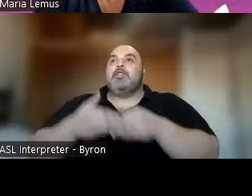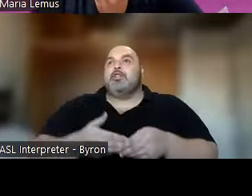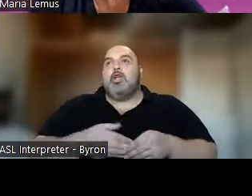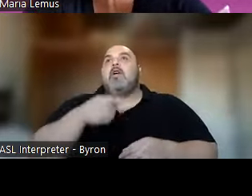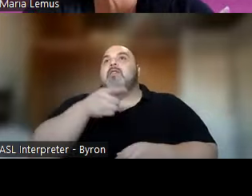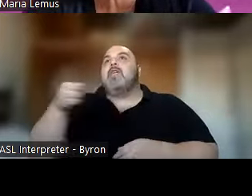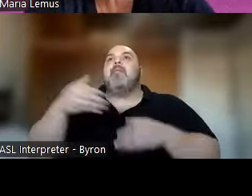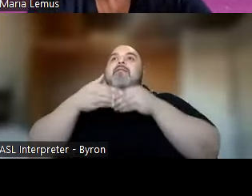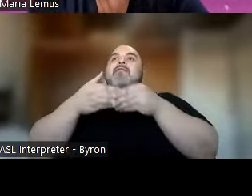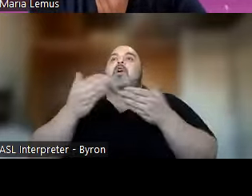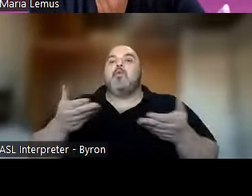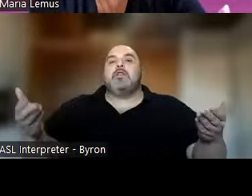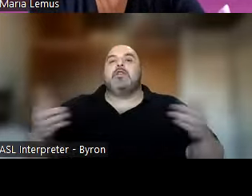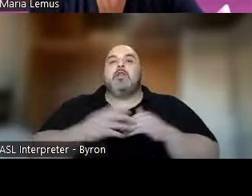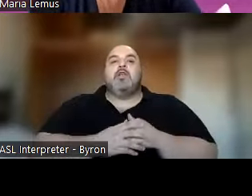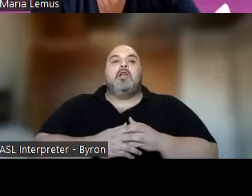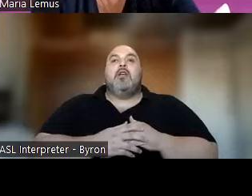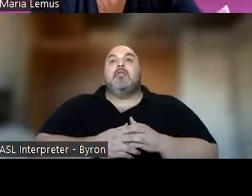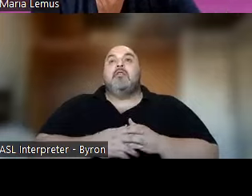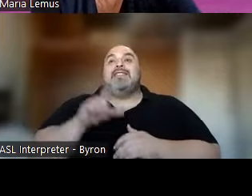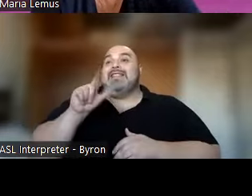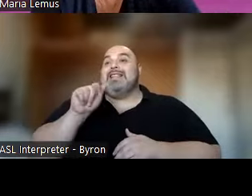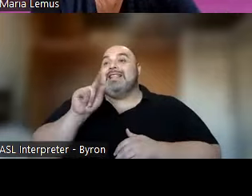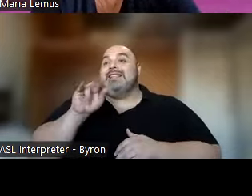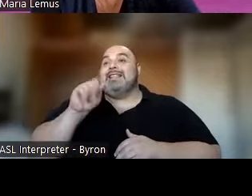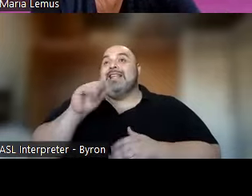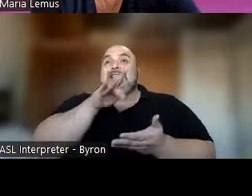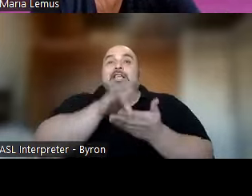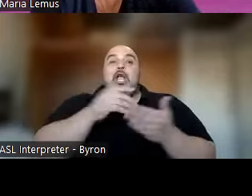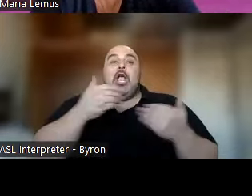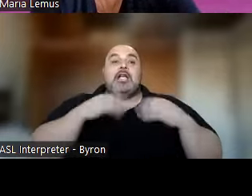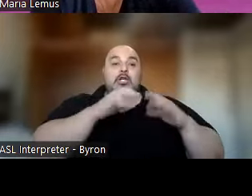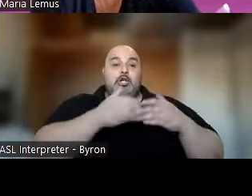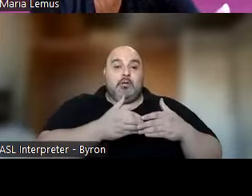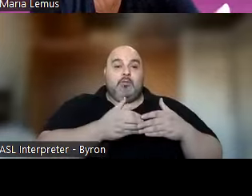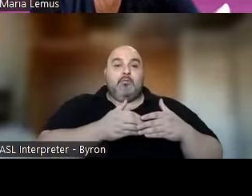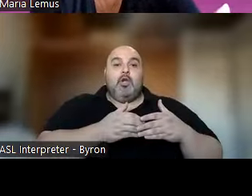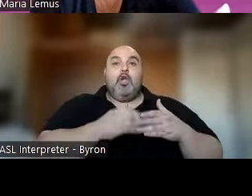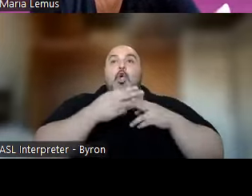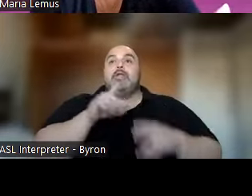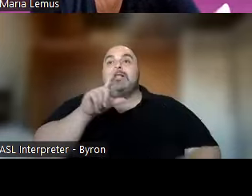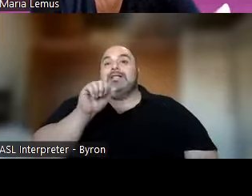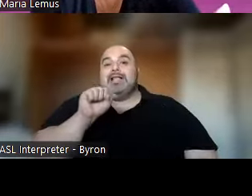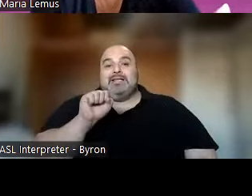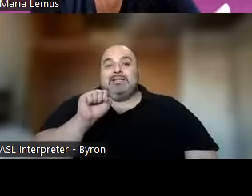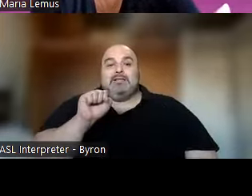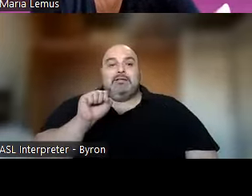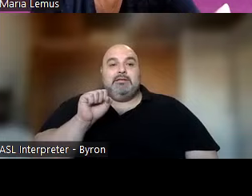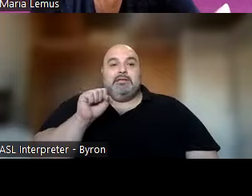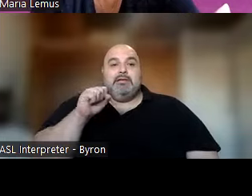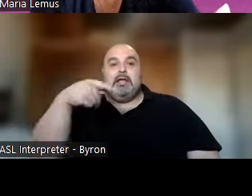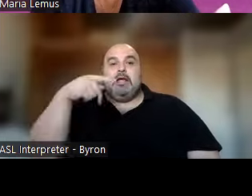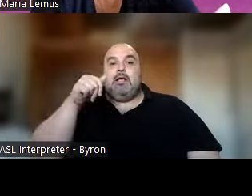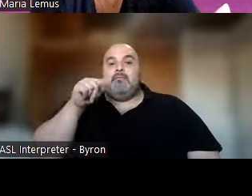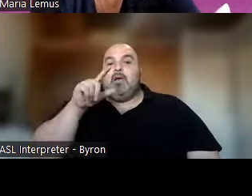the resources. For instance, the Latina Center has a group called Las Palomitas, and they're older adults who